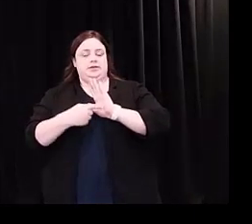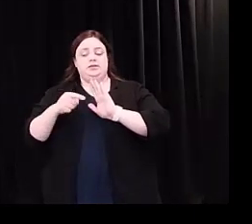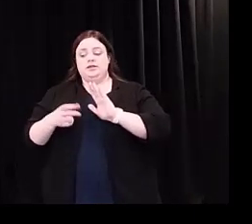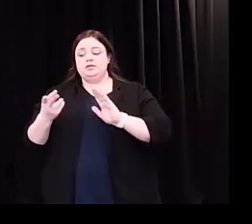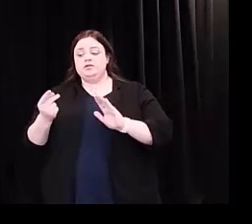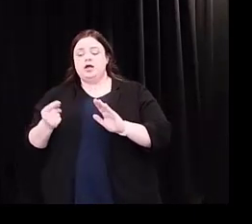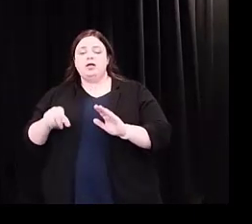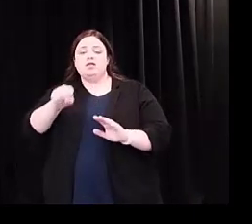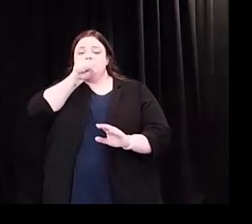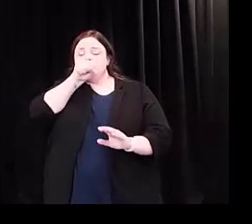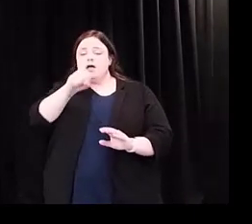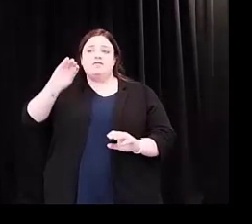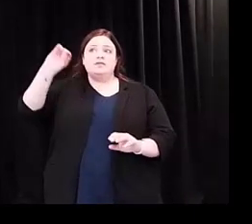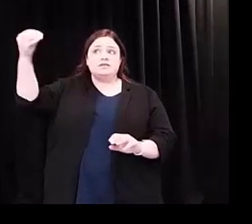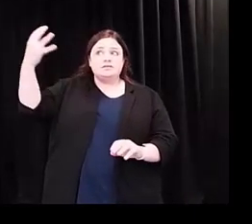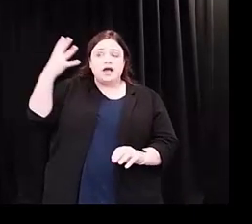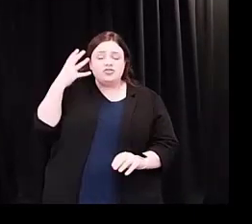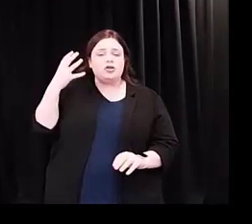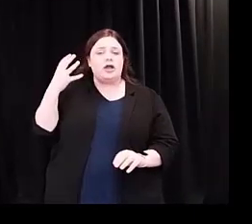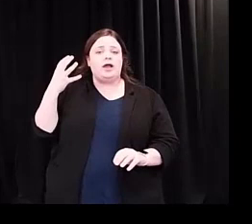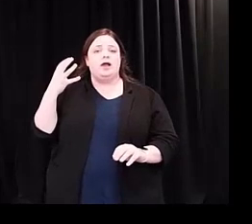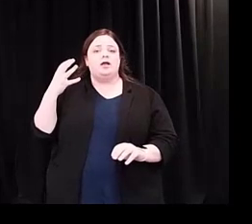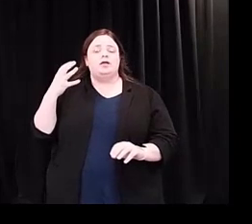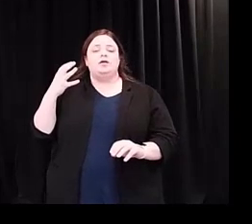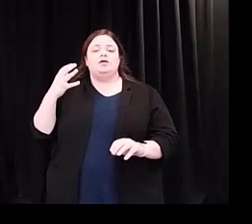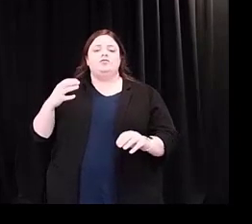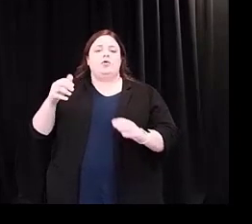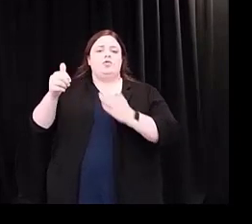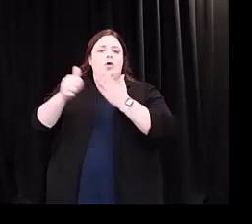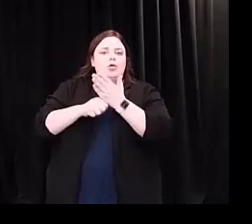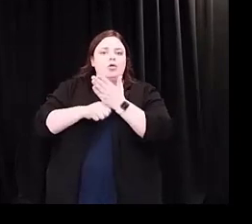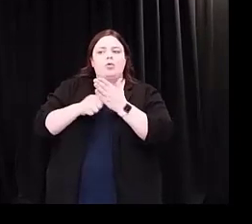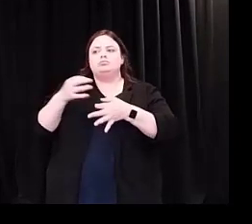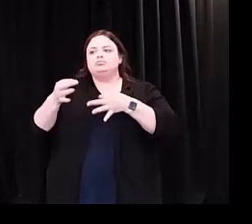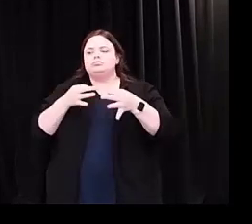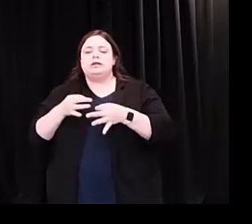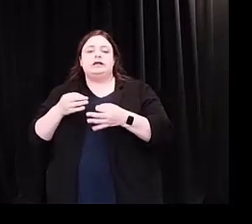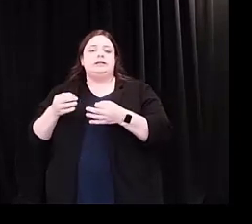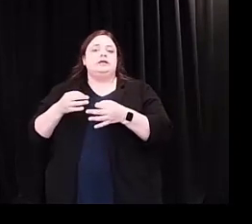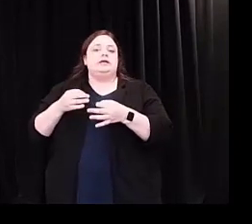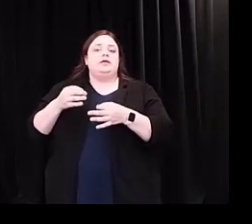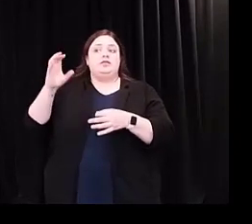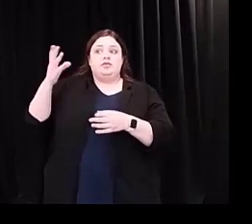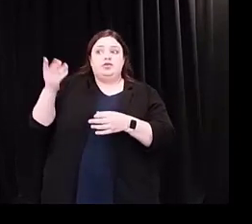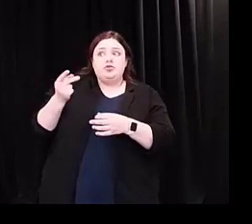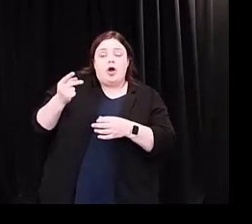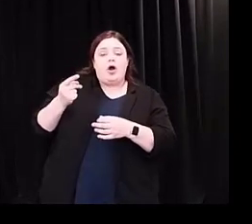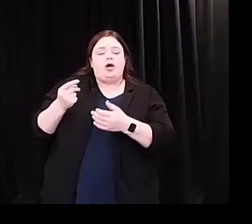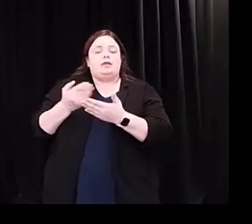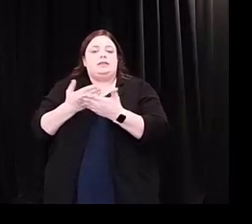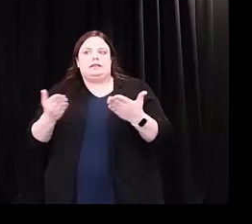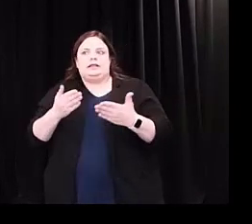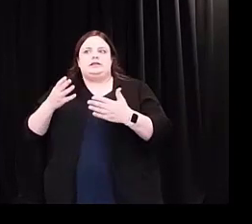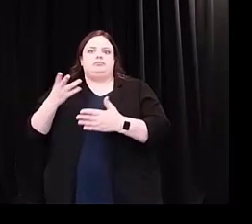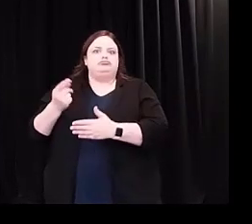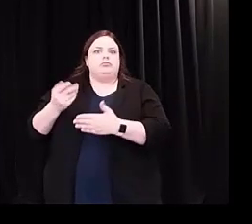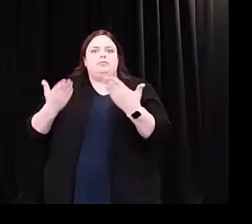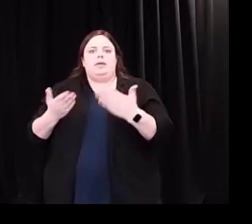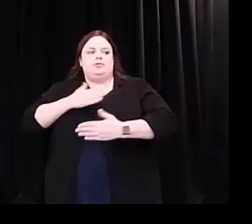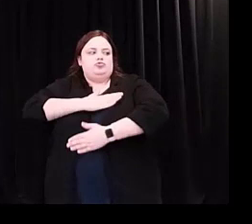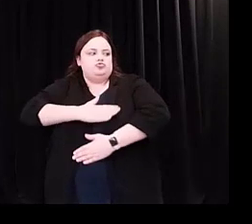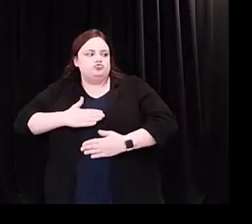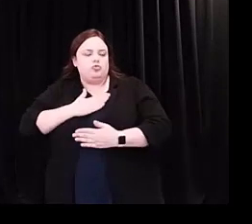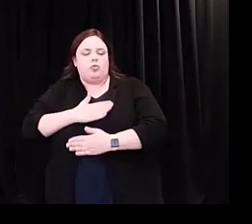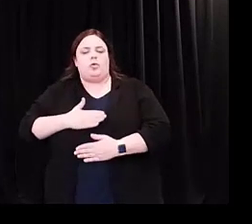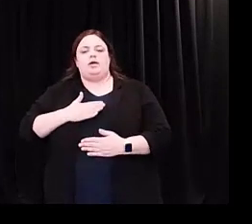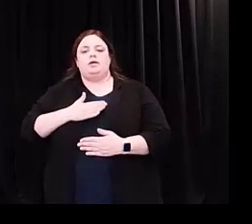loves sunshine. So the article is about the dog and the things that the dog enjoys. So I'm going to go to the next slide.